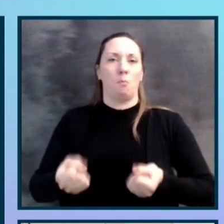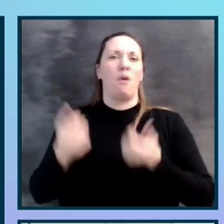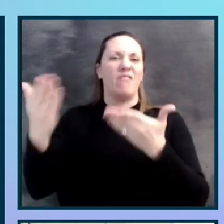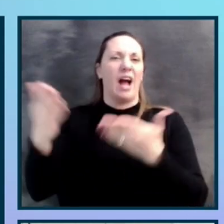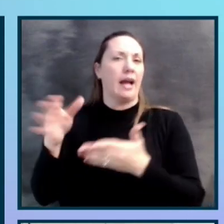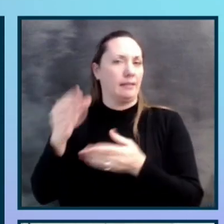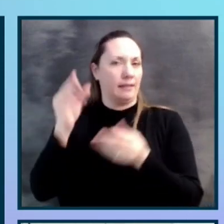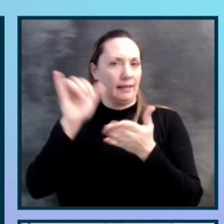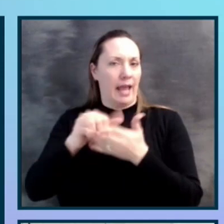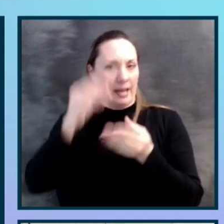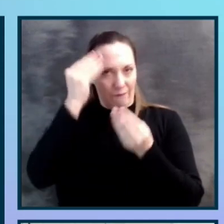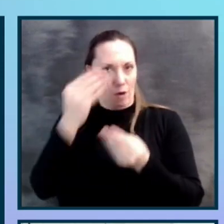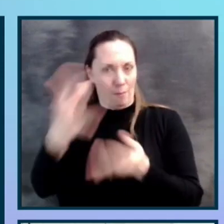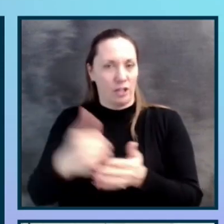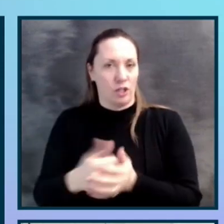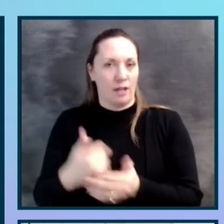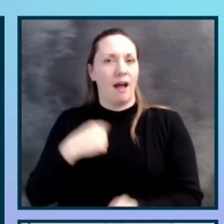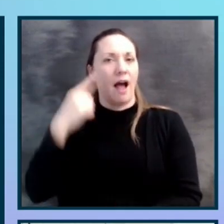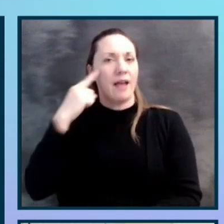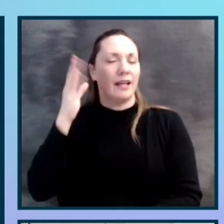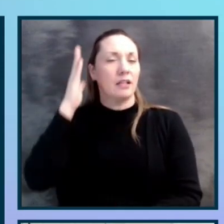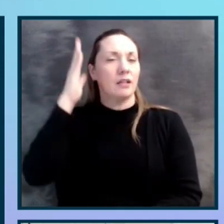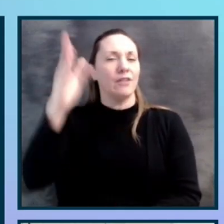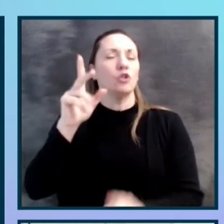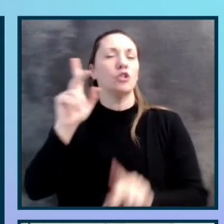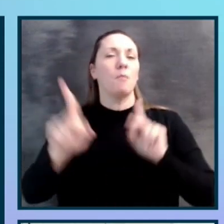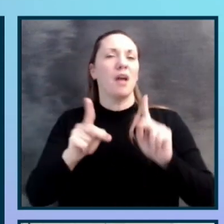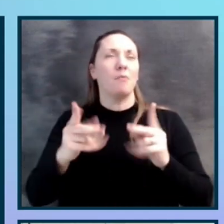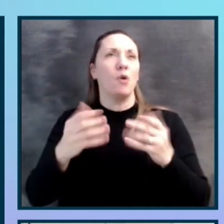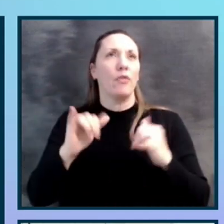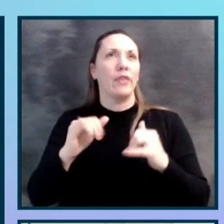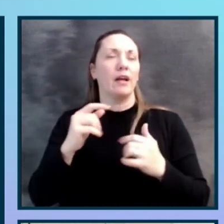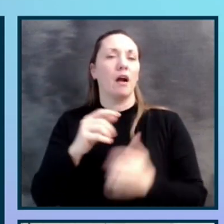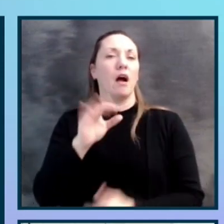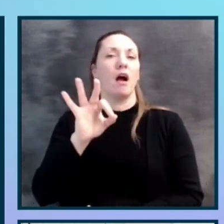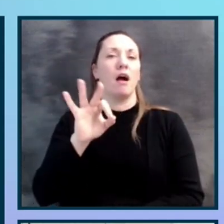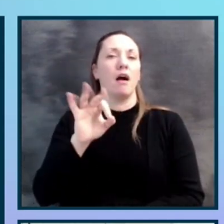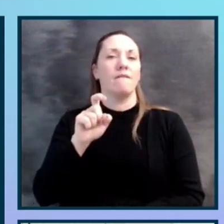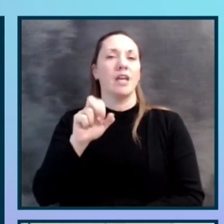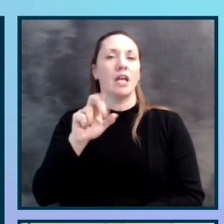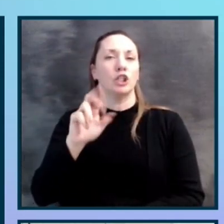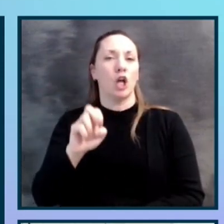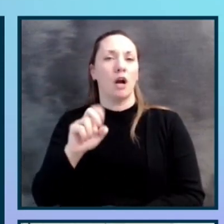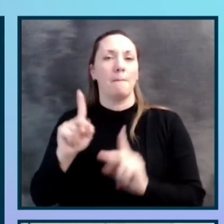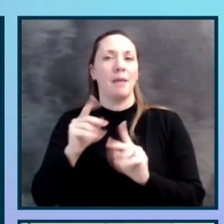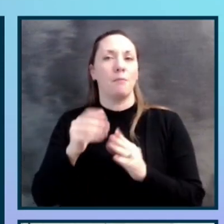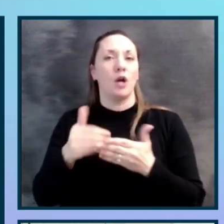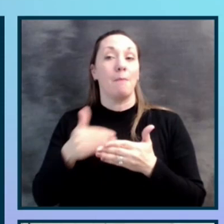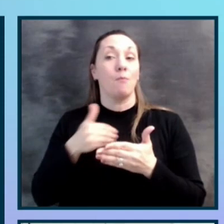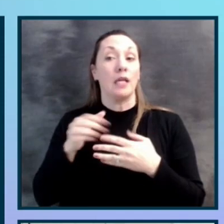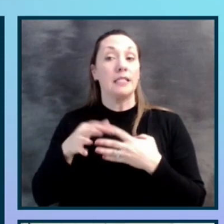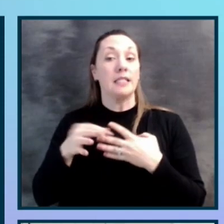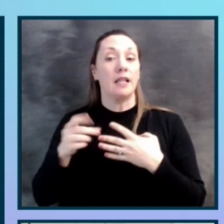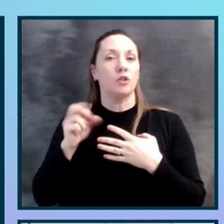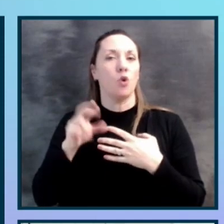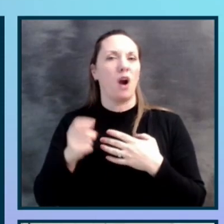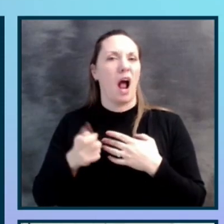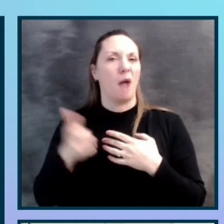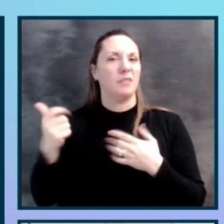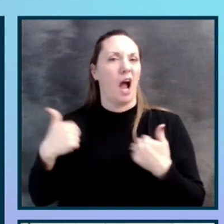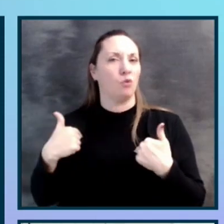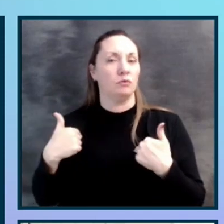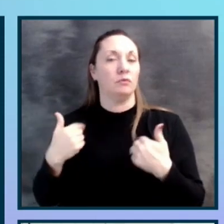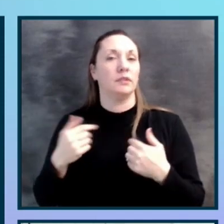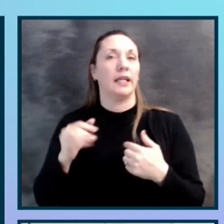in the future, people will even think of features for people to pre-select or opt out. We are maybe in